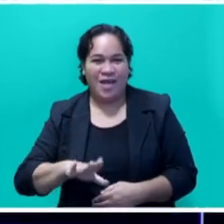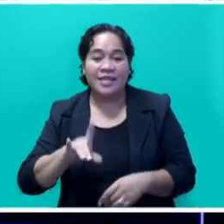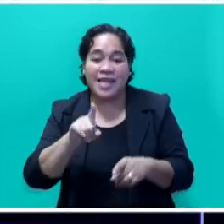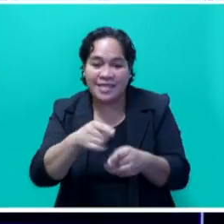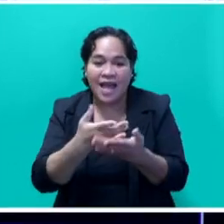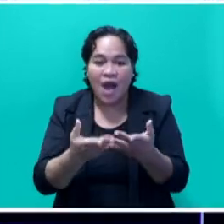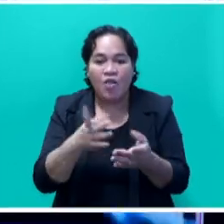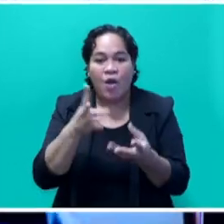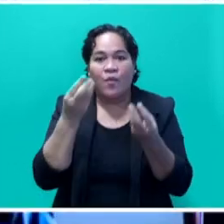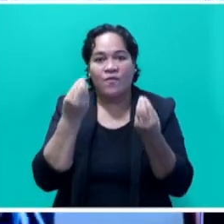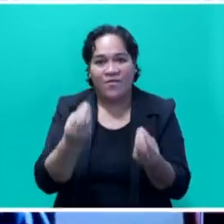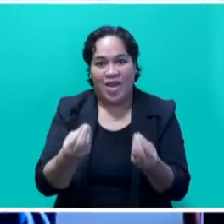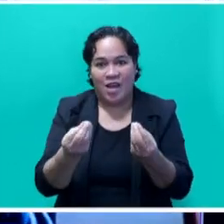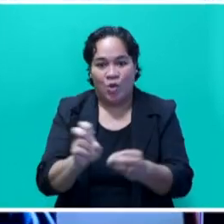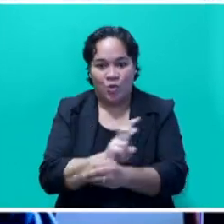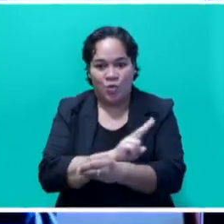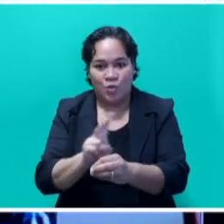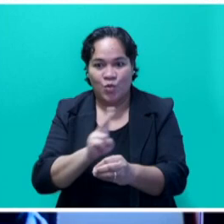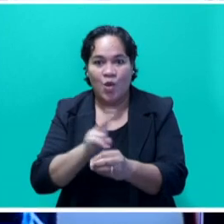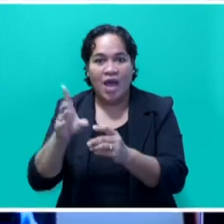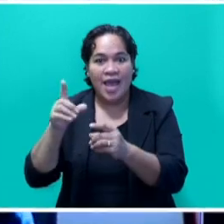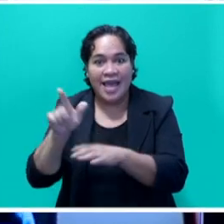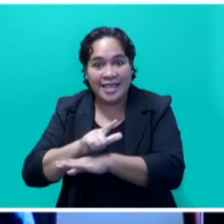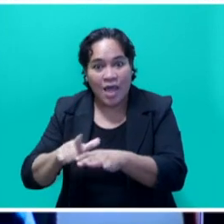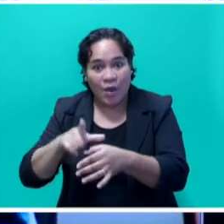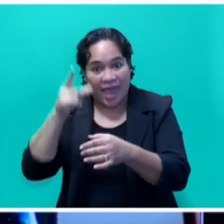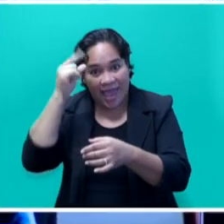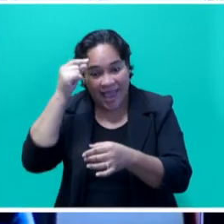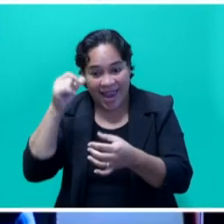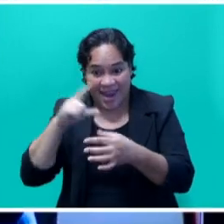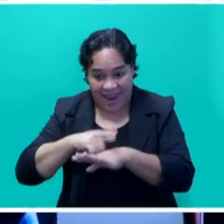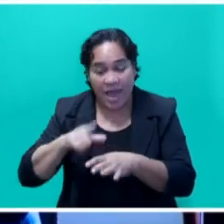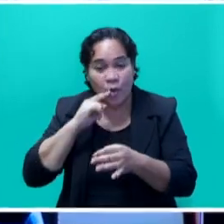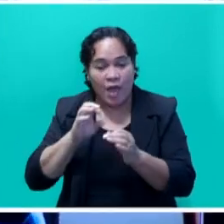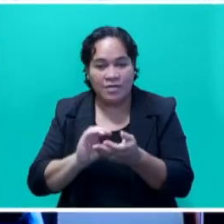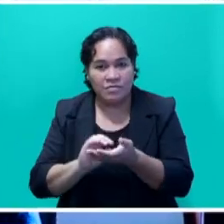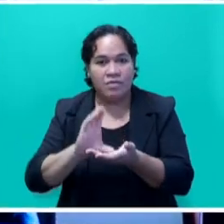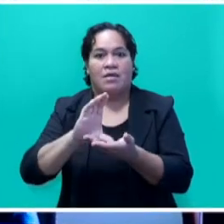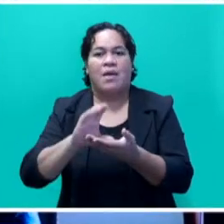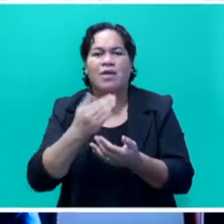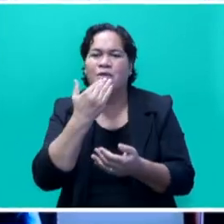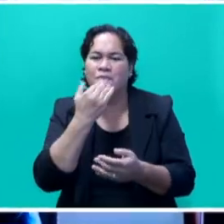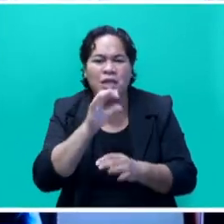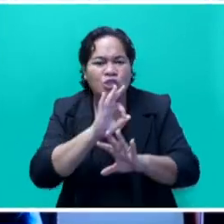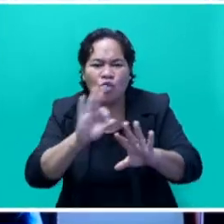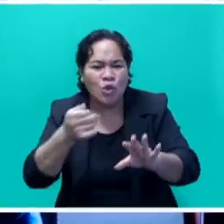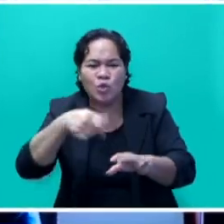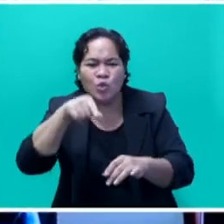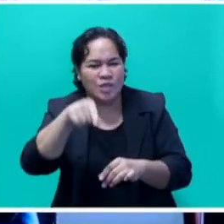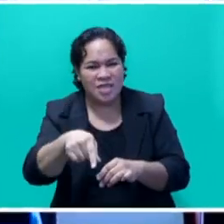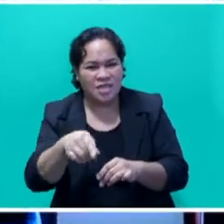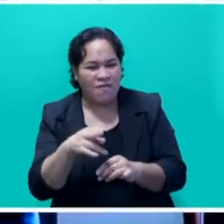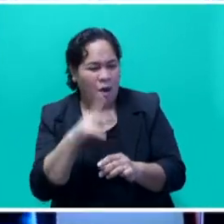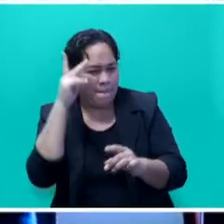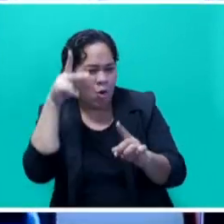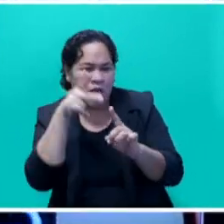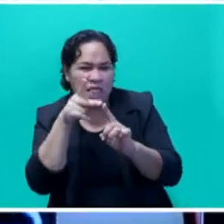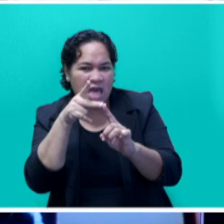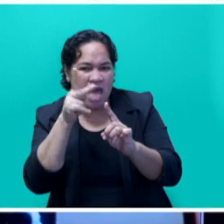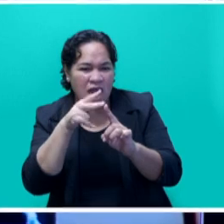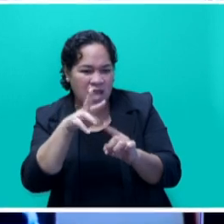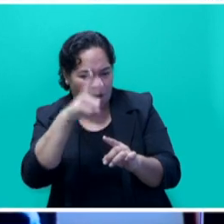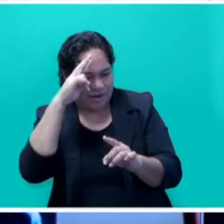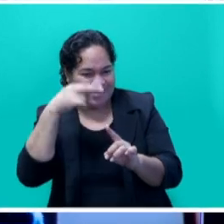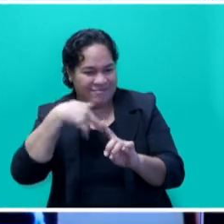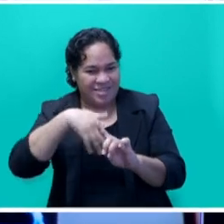value of Itauke land will go up. So please, don't do this for political reasons. I mean, Honorable Prime